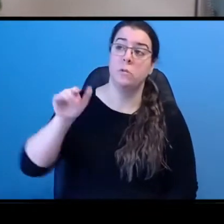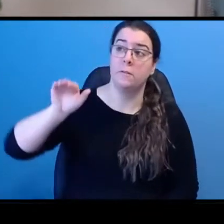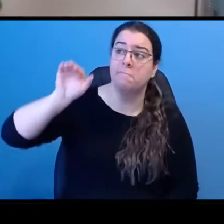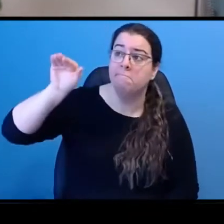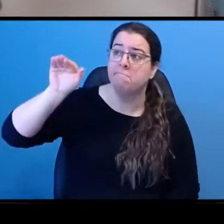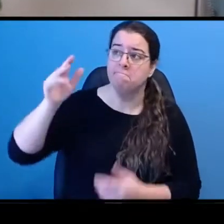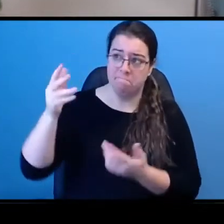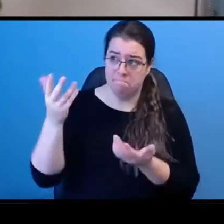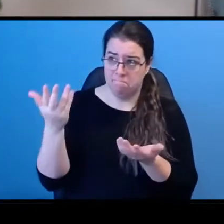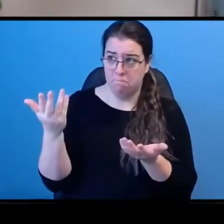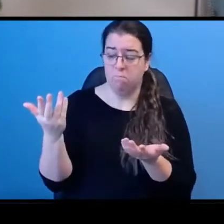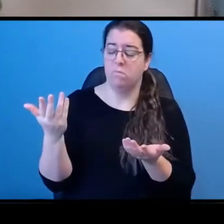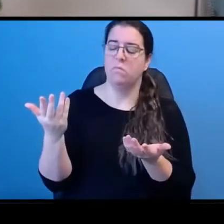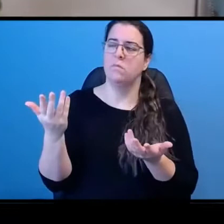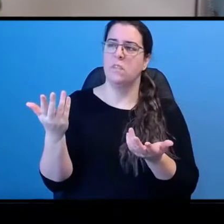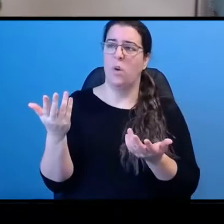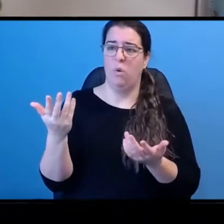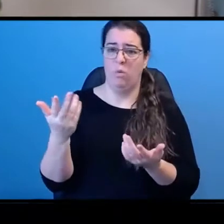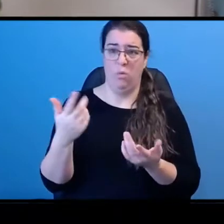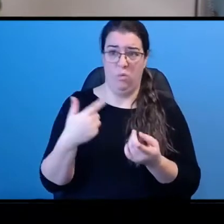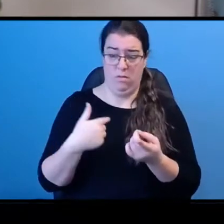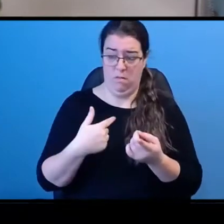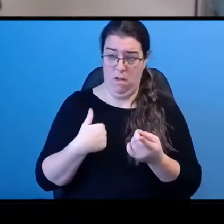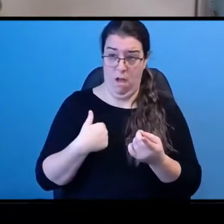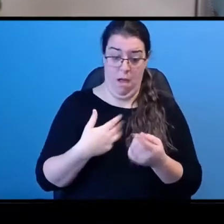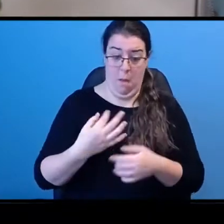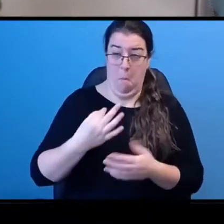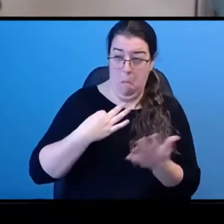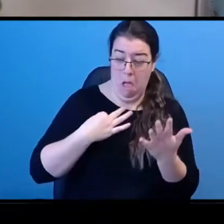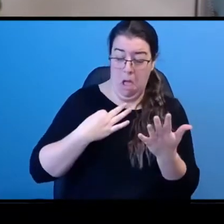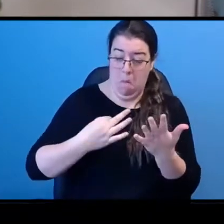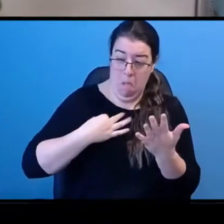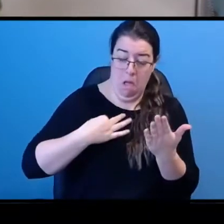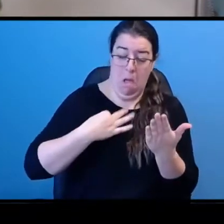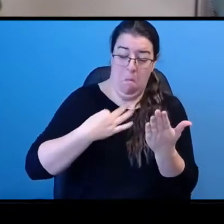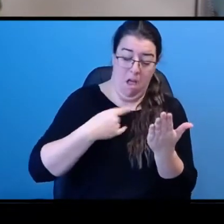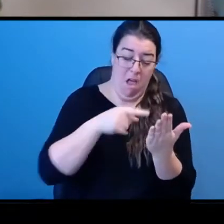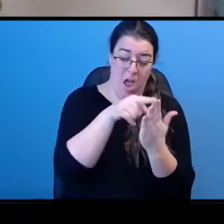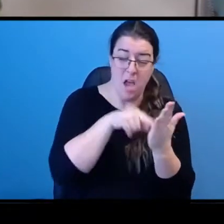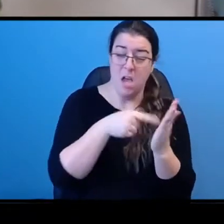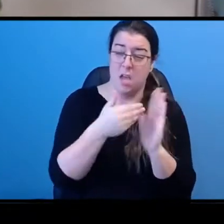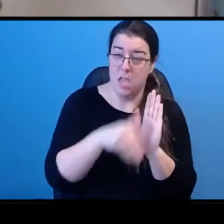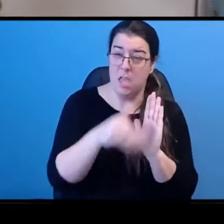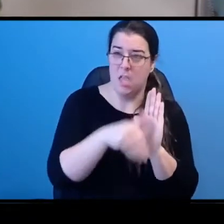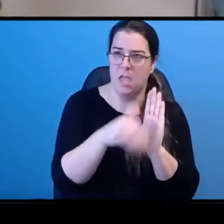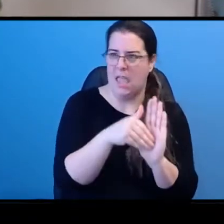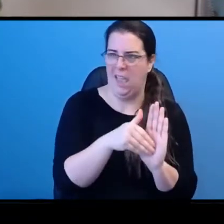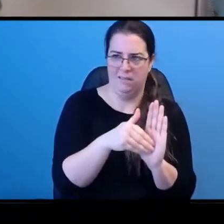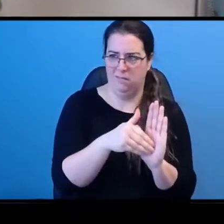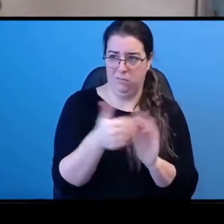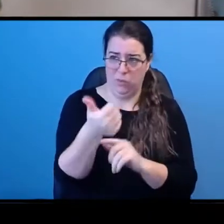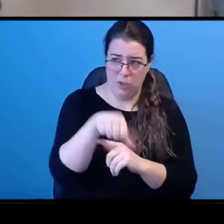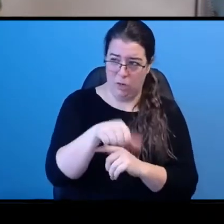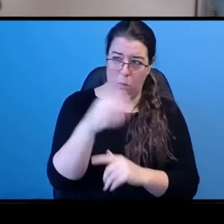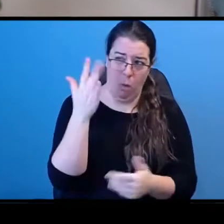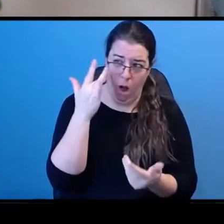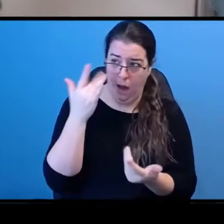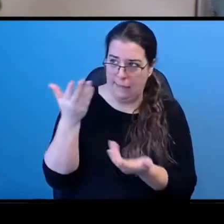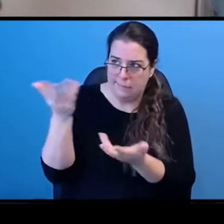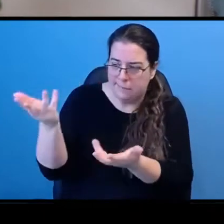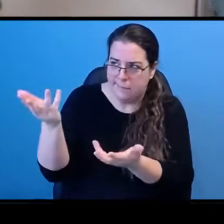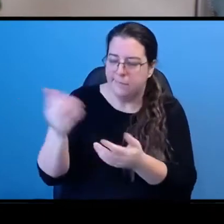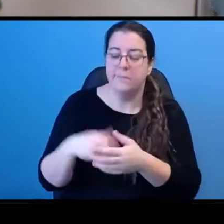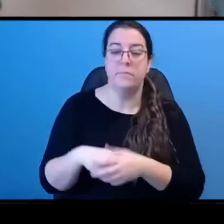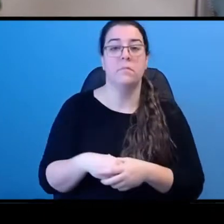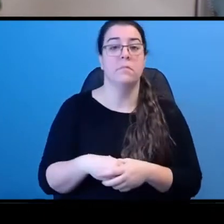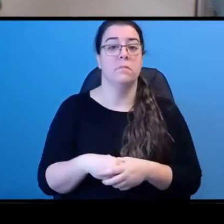why you might not receive funding. I've had those conversations on the phone before where I ask, is it worth our time to apply for this grant?